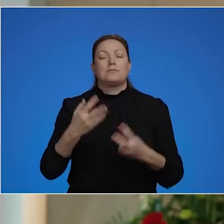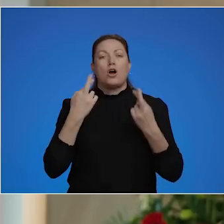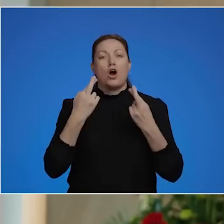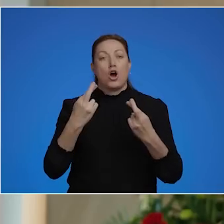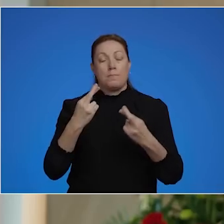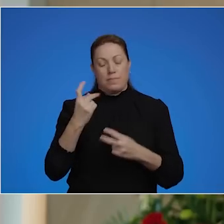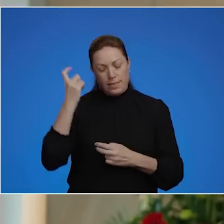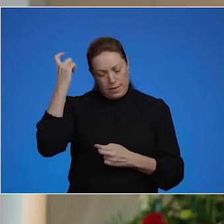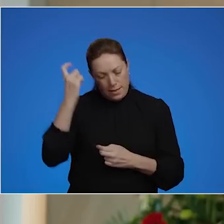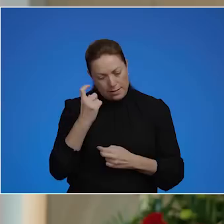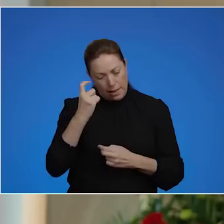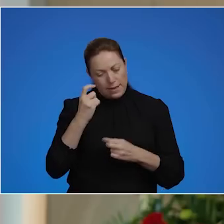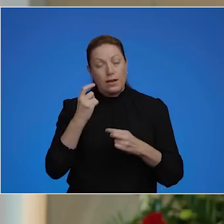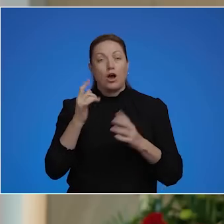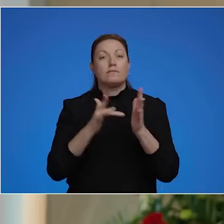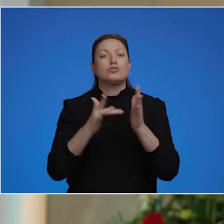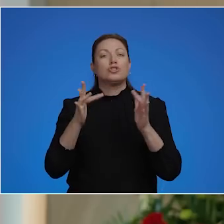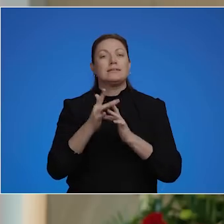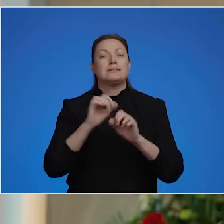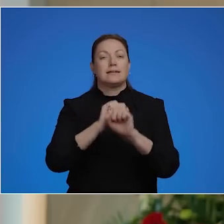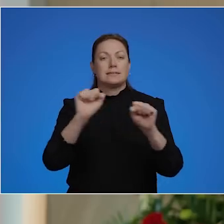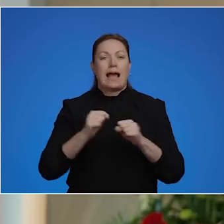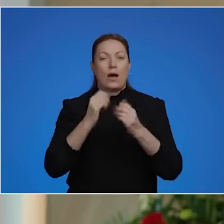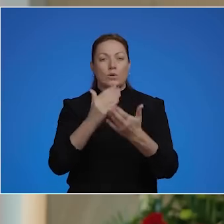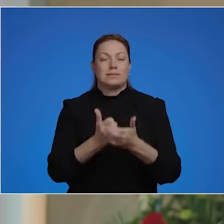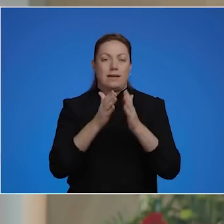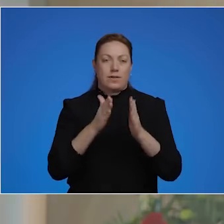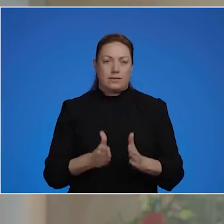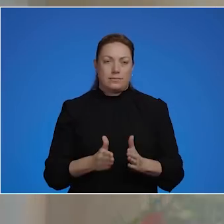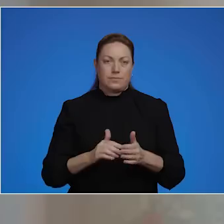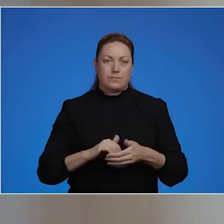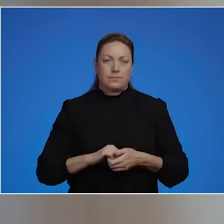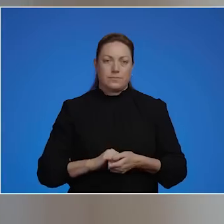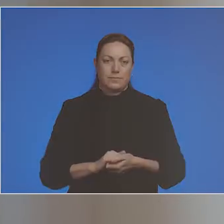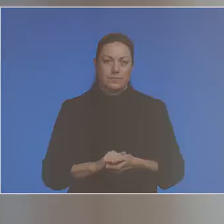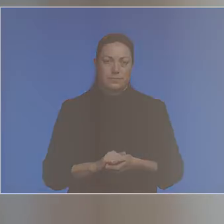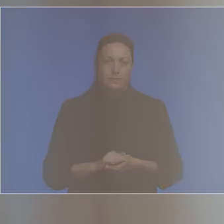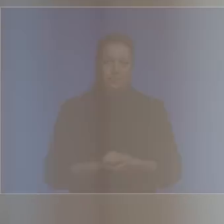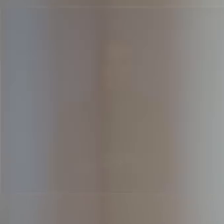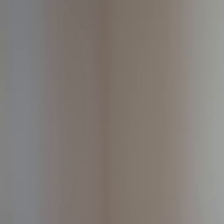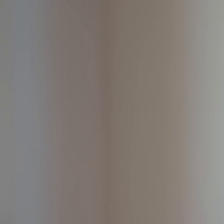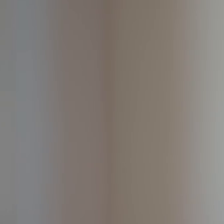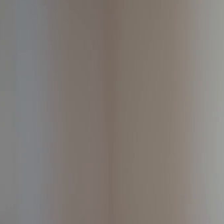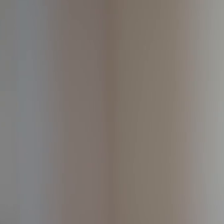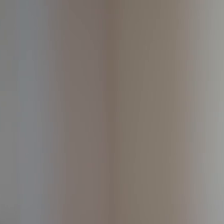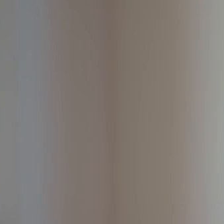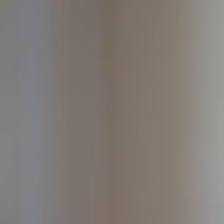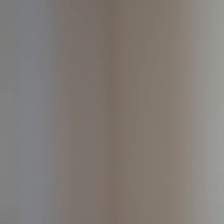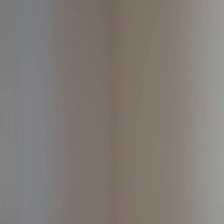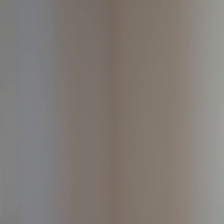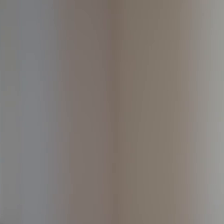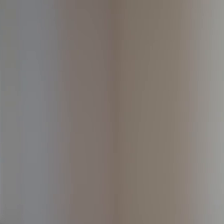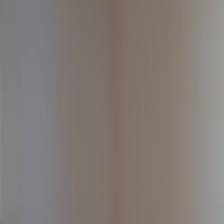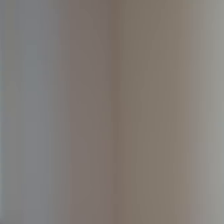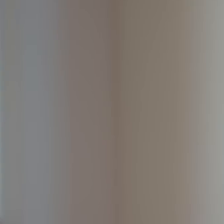hope and the coming of our Saviour, Jesus Christ. For the kingdom, power, and the glory